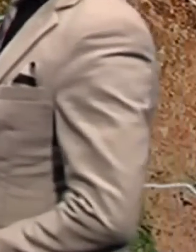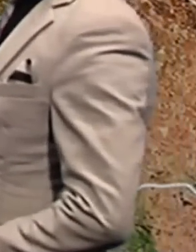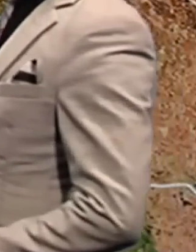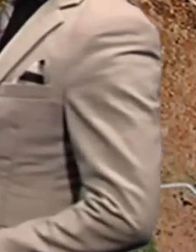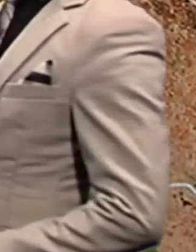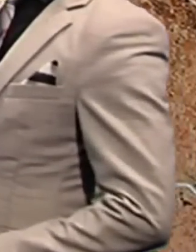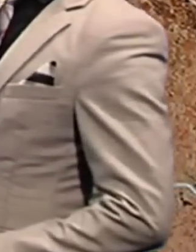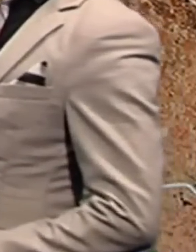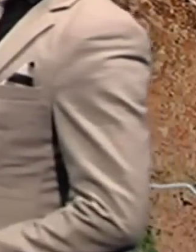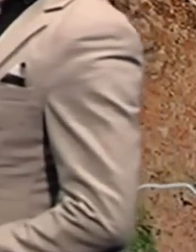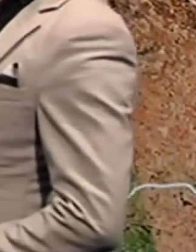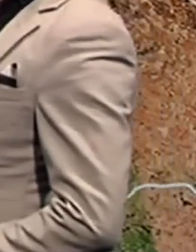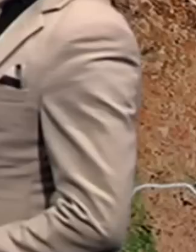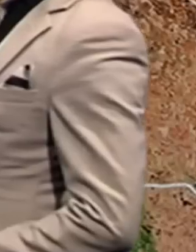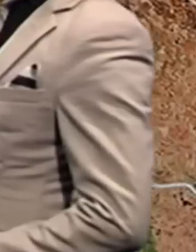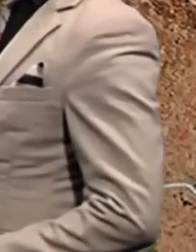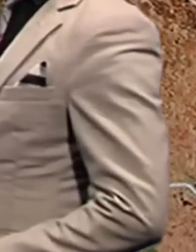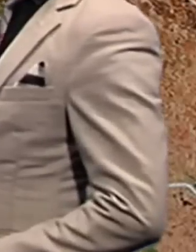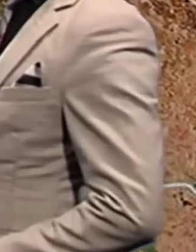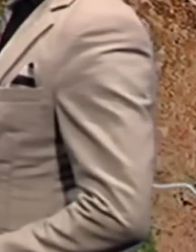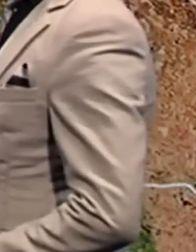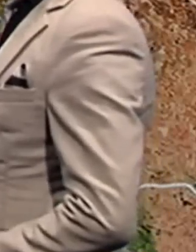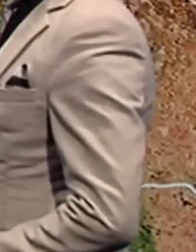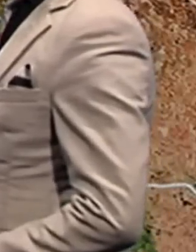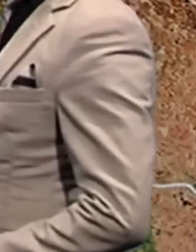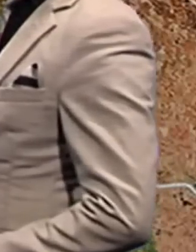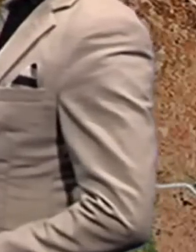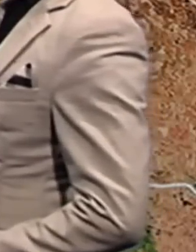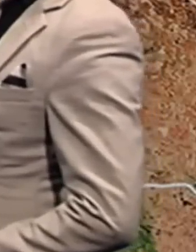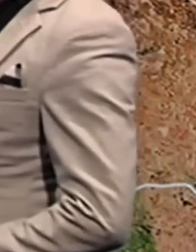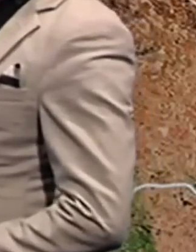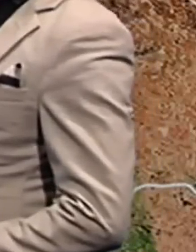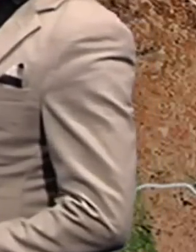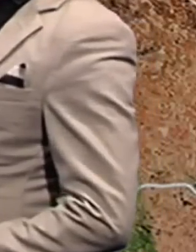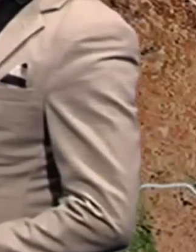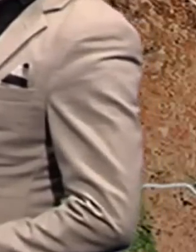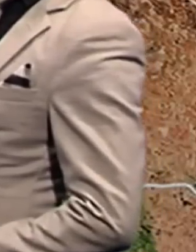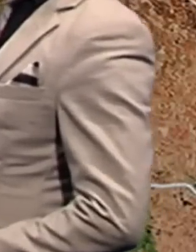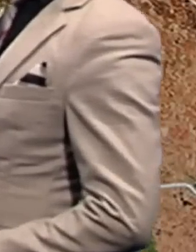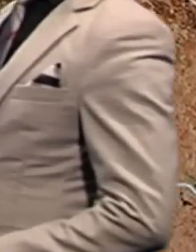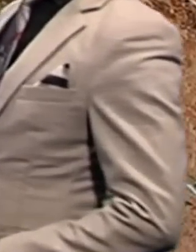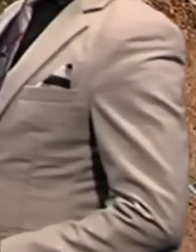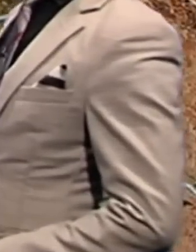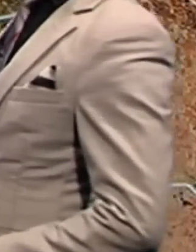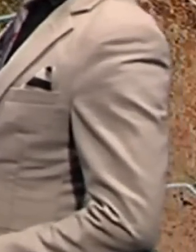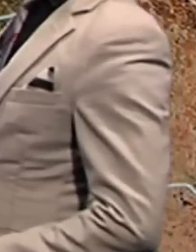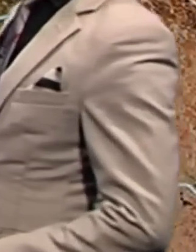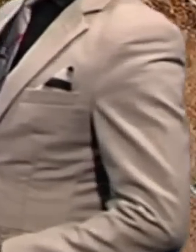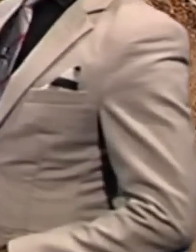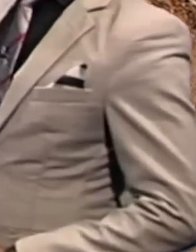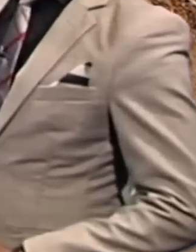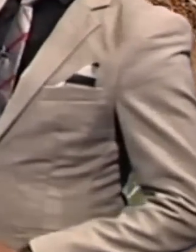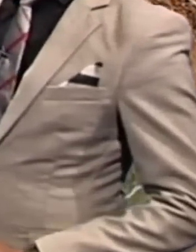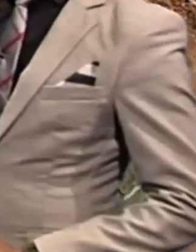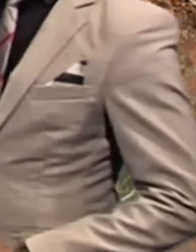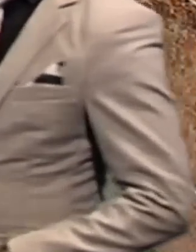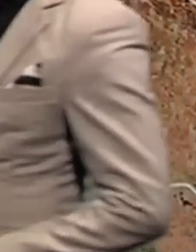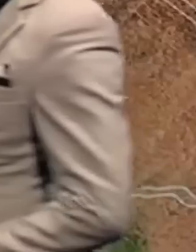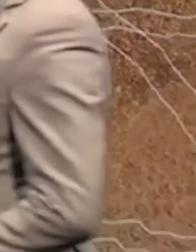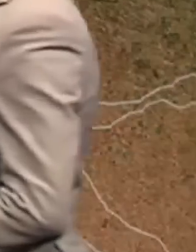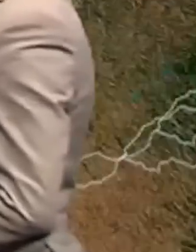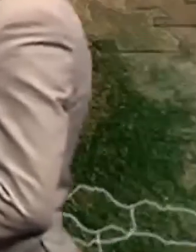rena re betše gona ka kwa go la Gauteng go bontšha go tla hlaba letšatši mo go bontšha gore go tla ba go ruthela ga magareng ka Pretoria le gona ka kwa go la Vereeniging mo go bontšha gore go tla ba